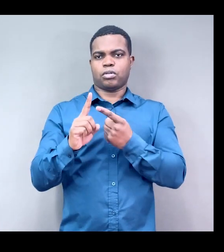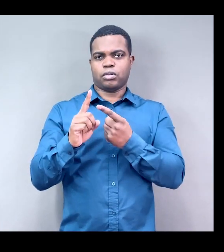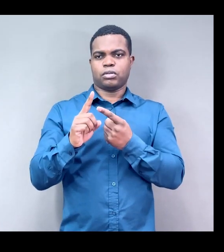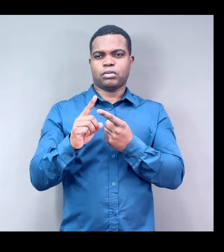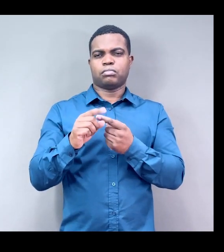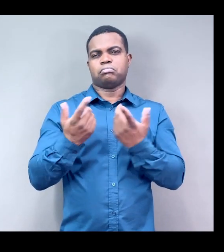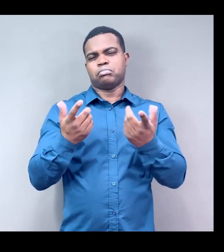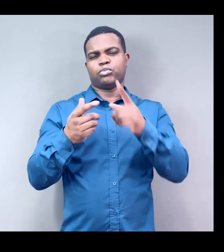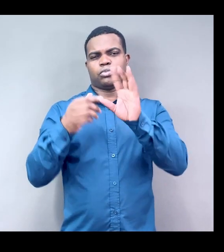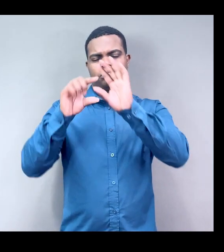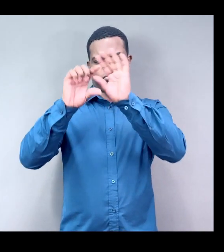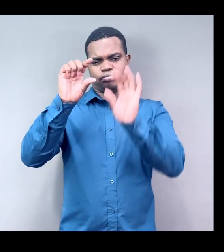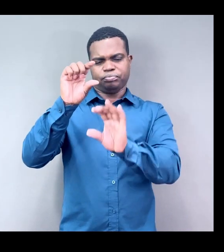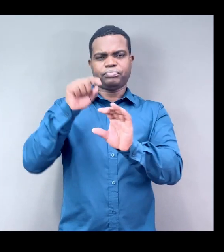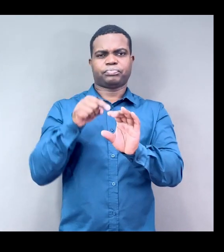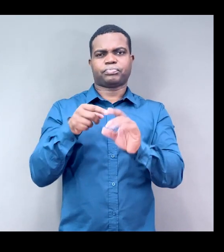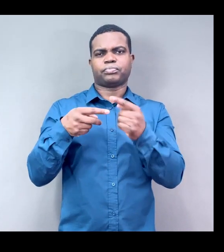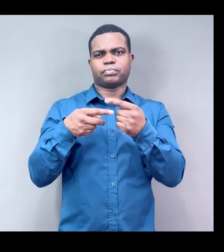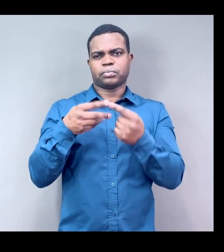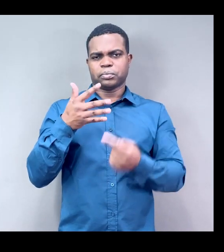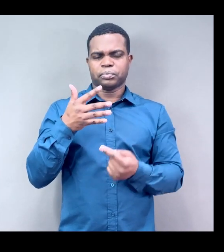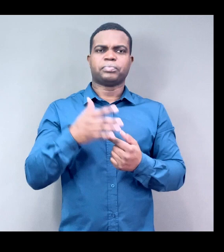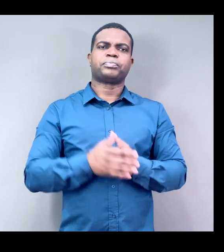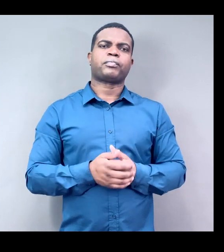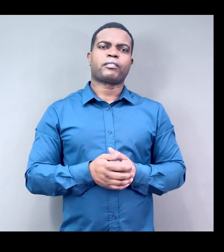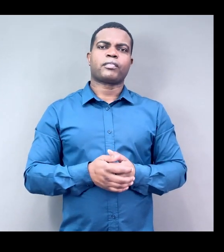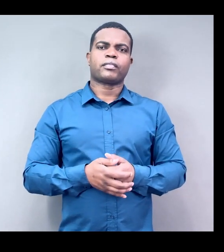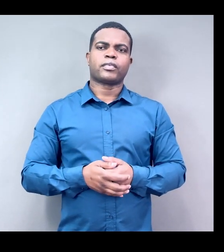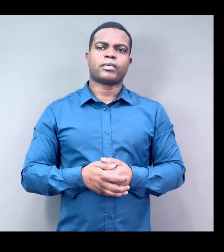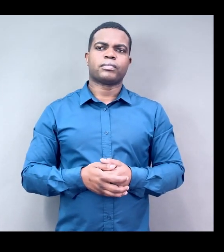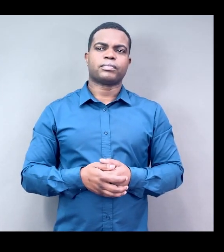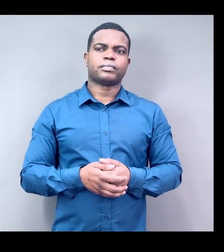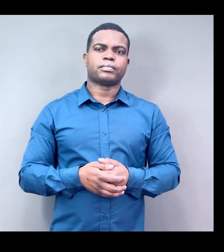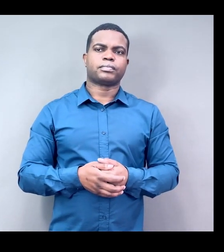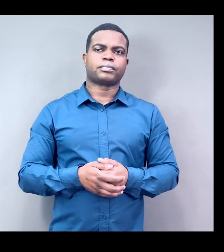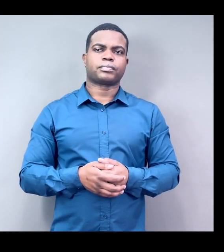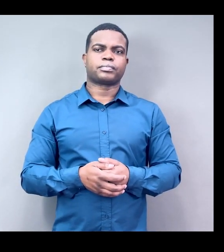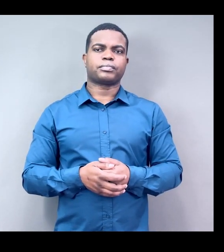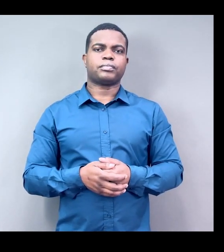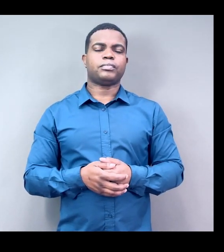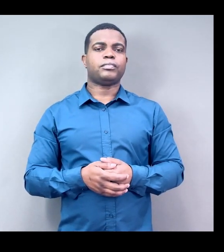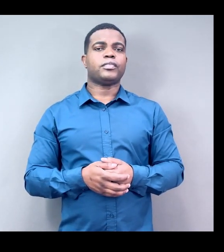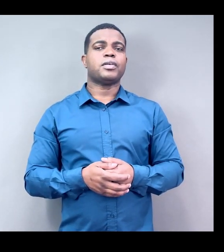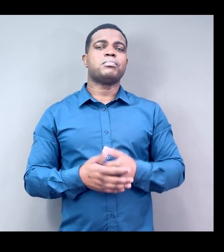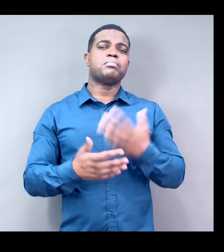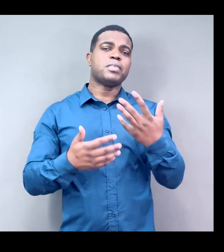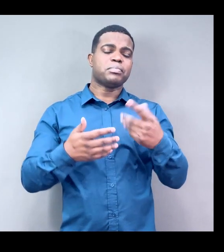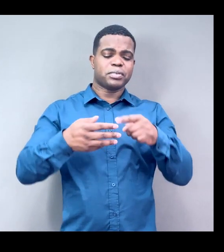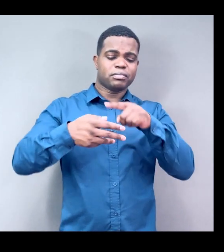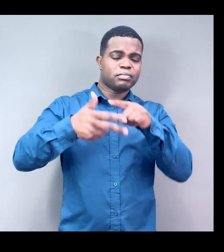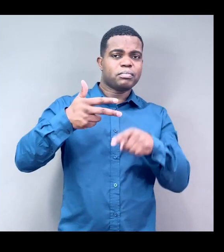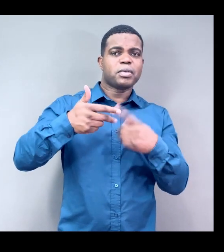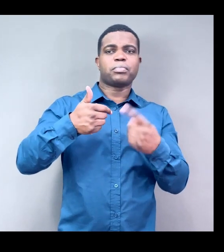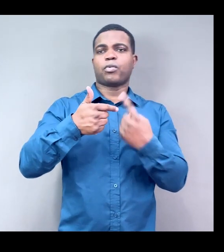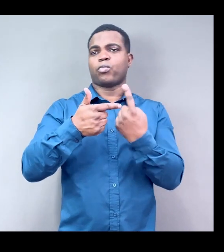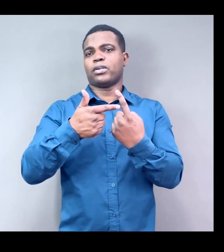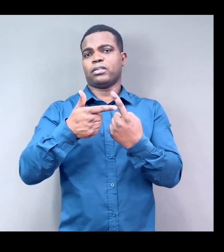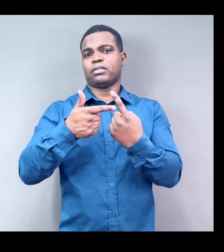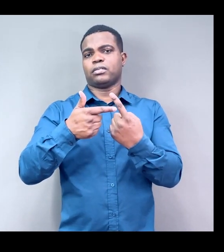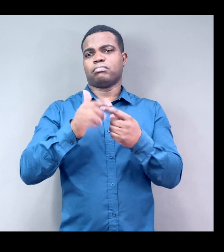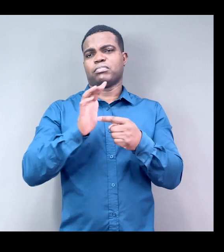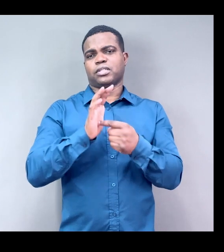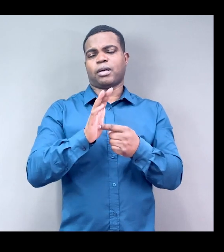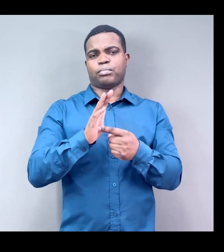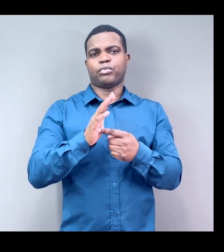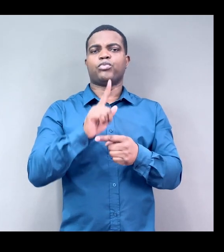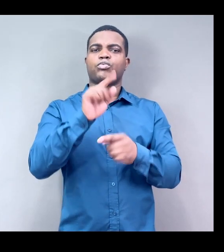objectives that could fall under this goal. So you could have all these objectives. You could maybe